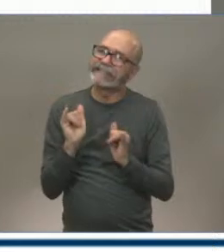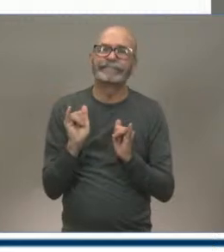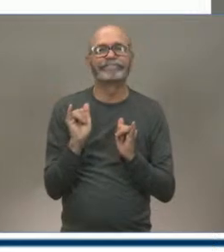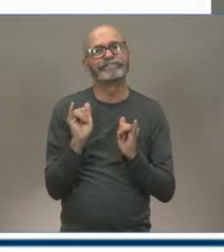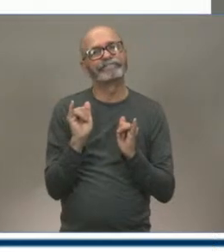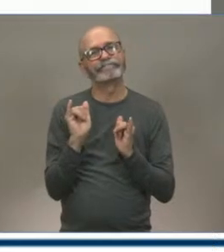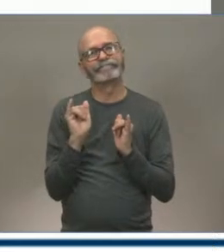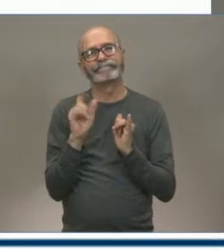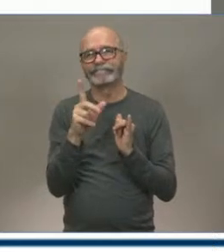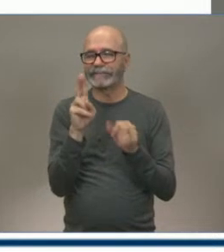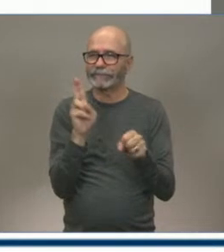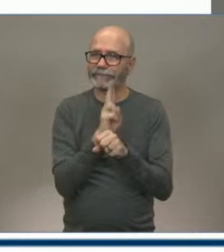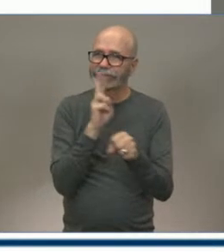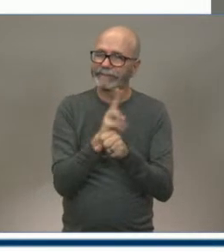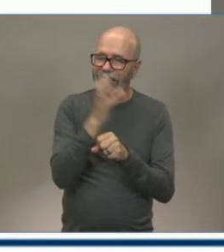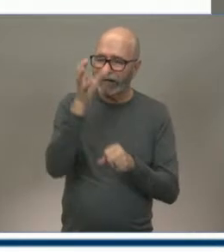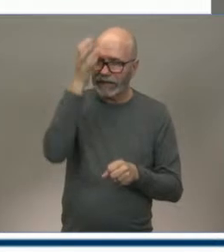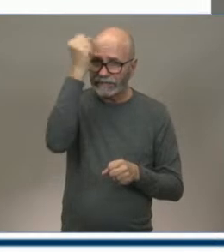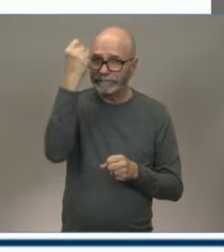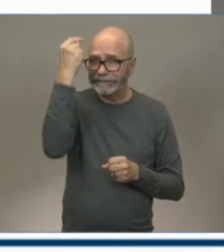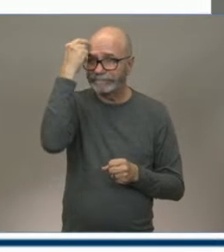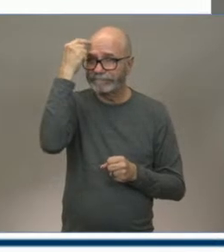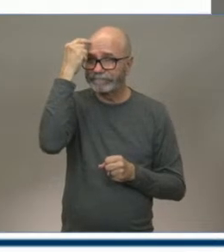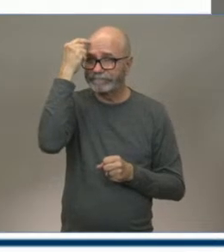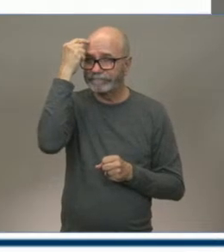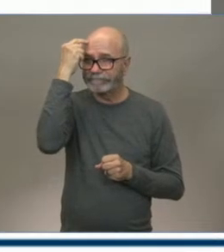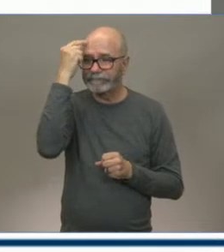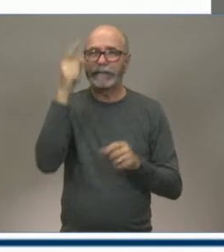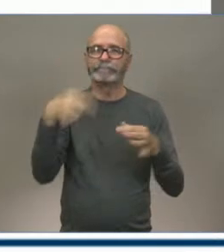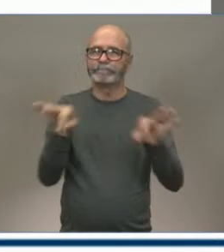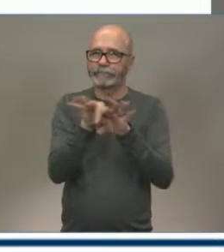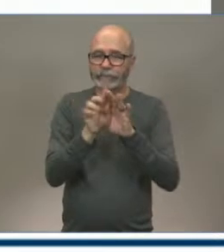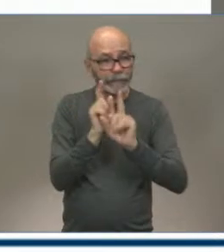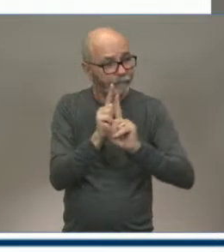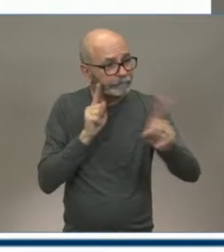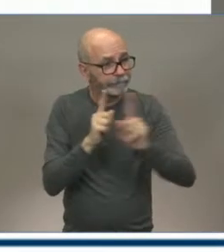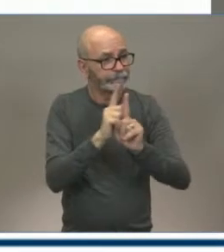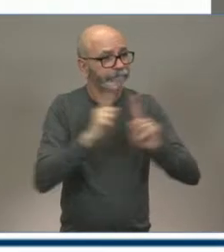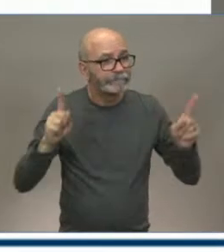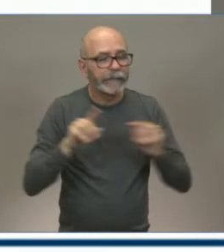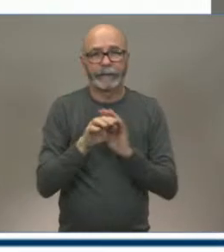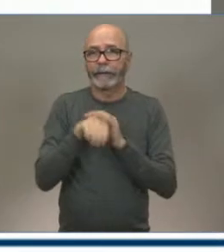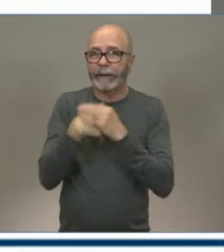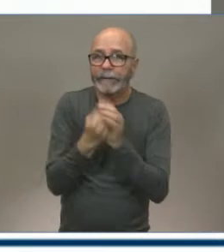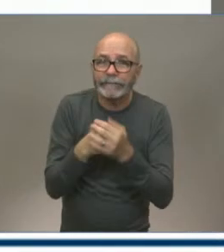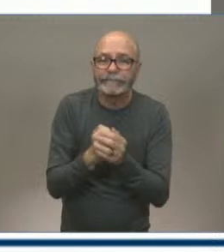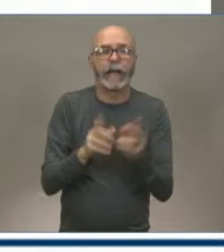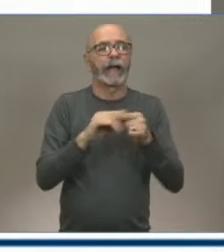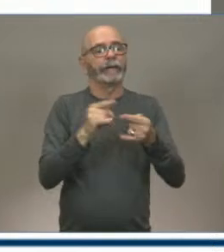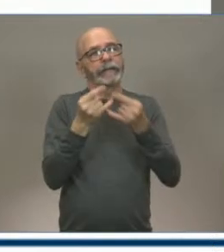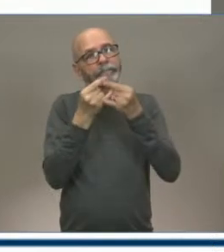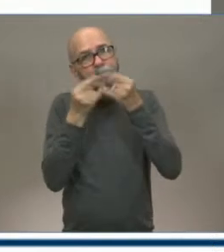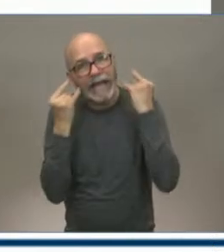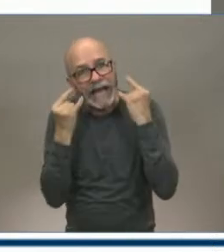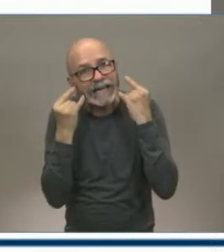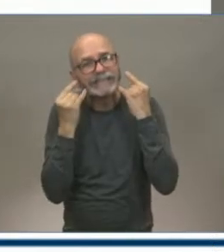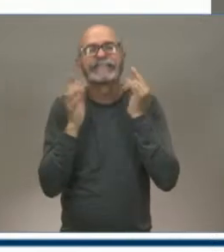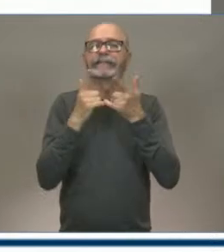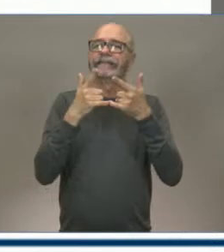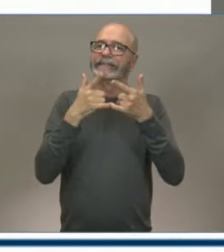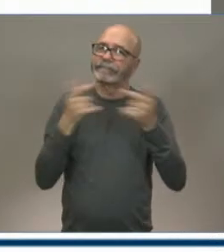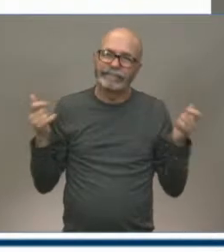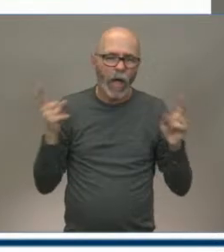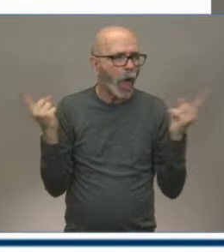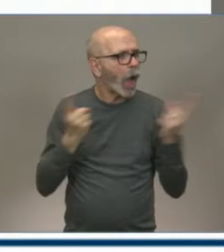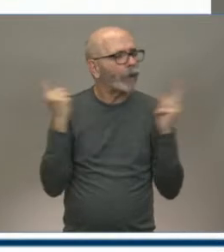sense approach in mind as we return to our new COVID normal. We've always taken a cautious approach